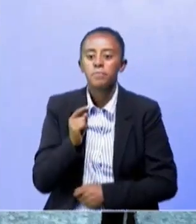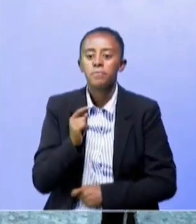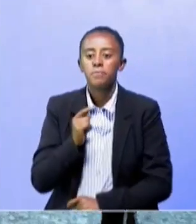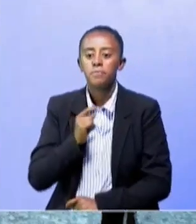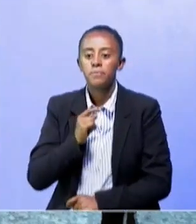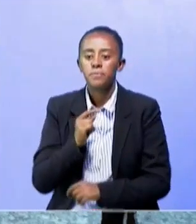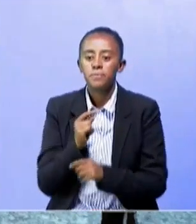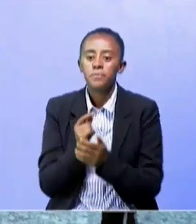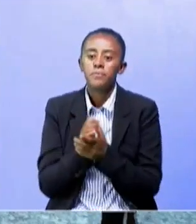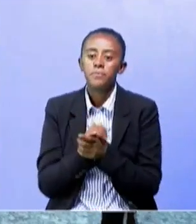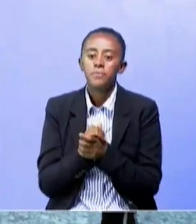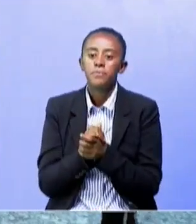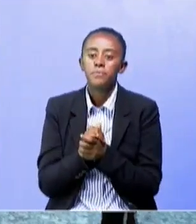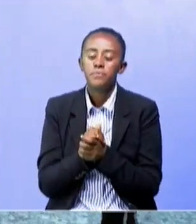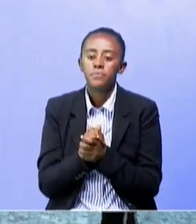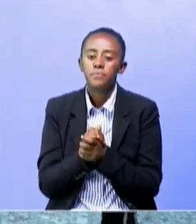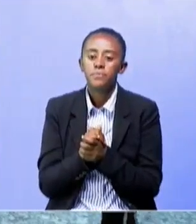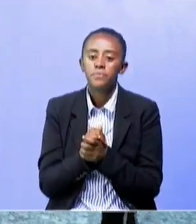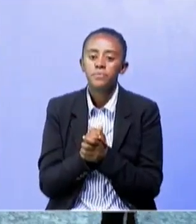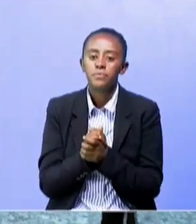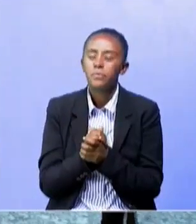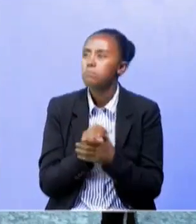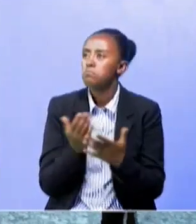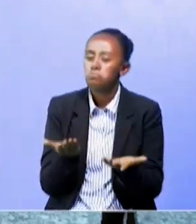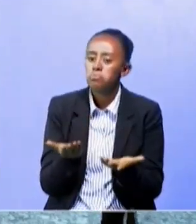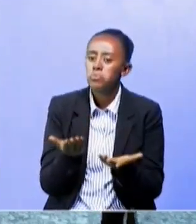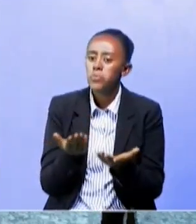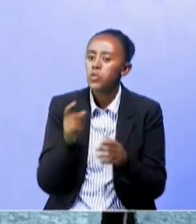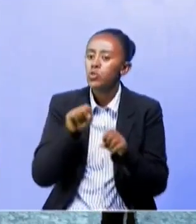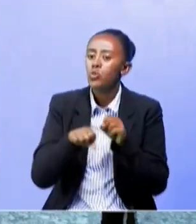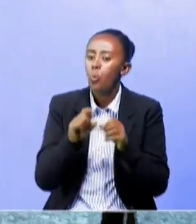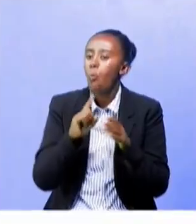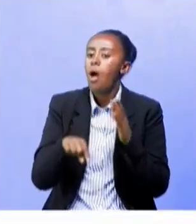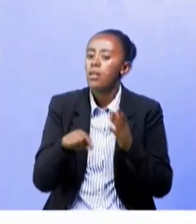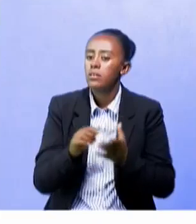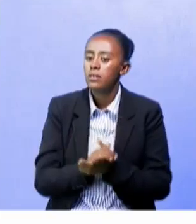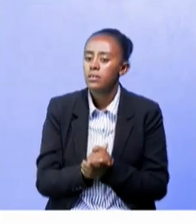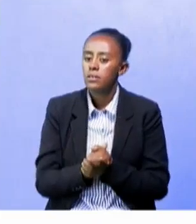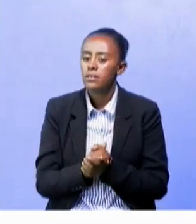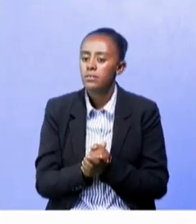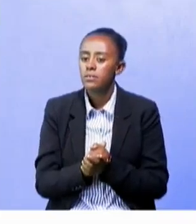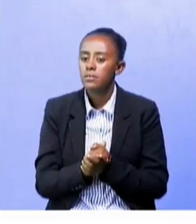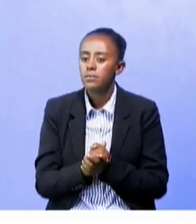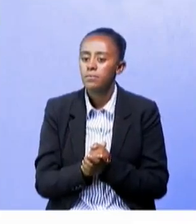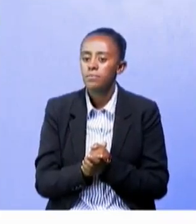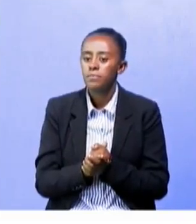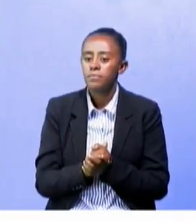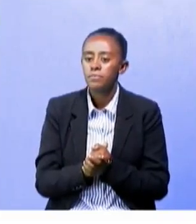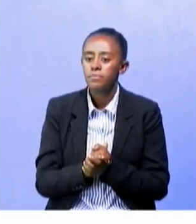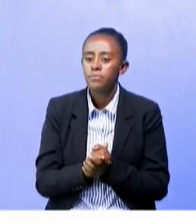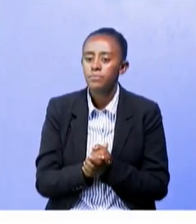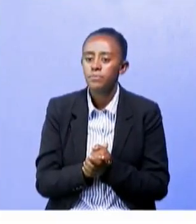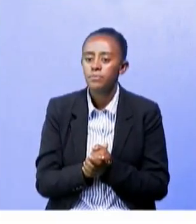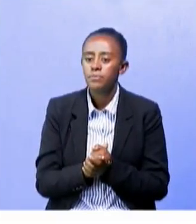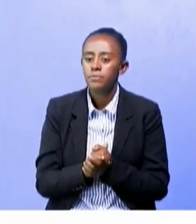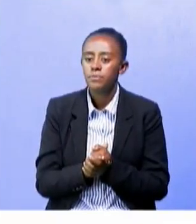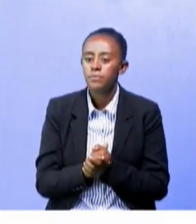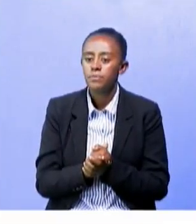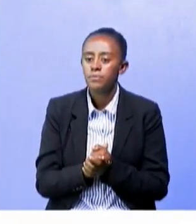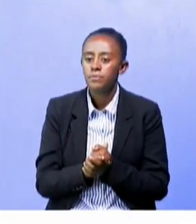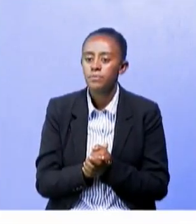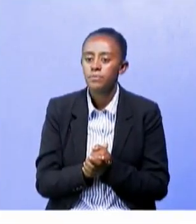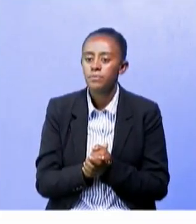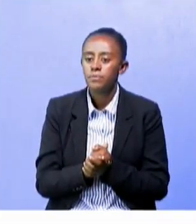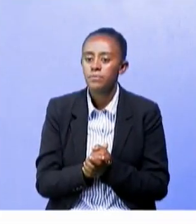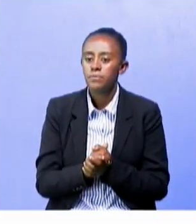That's interesting. I think. So what? Let me make you, and then we are going to make some of the